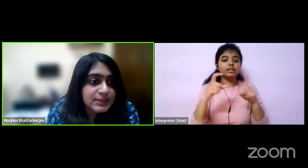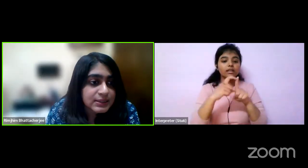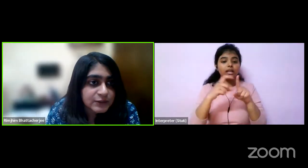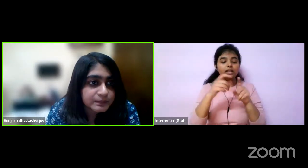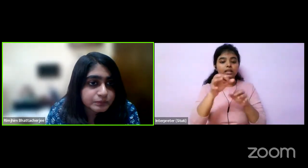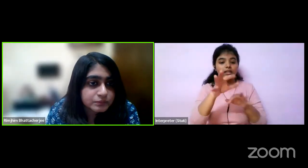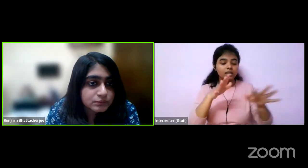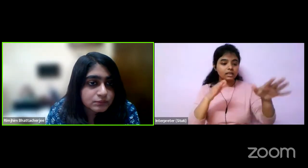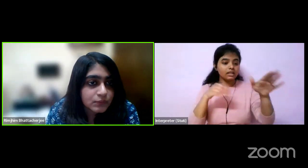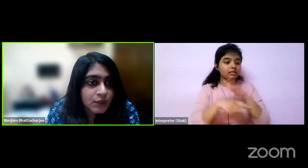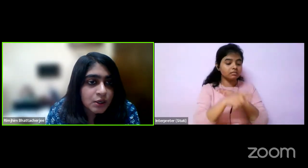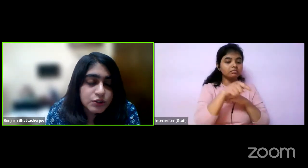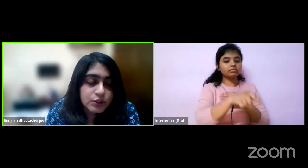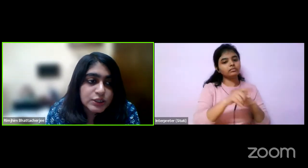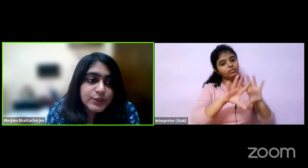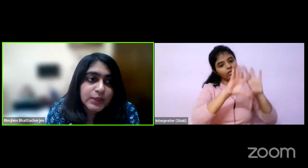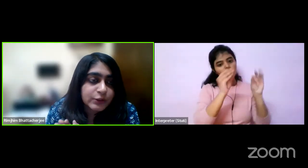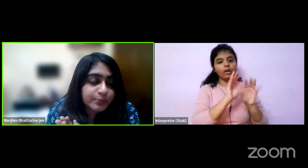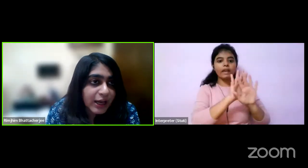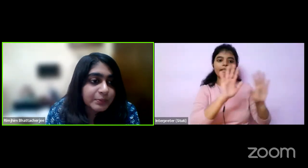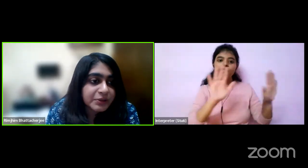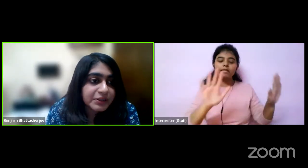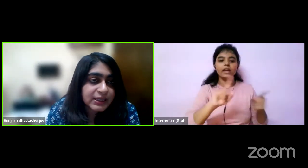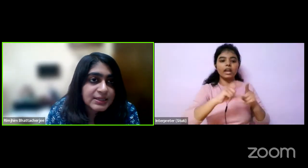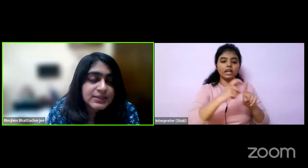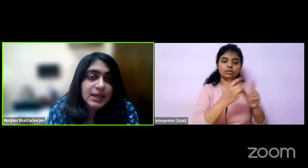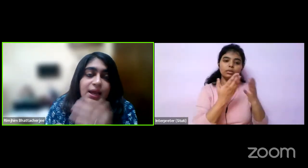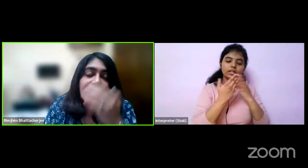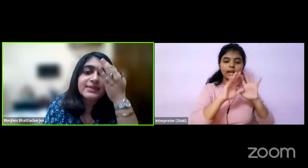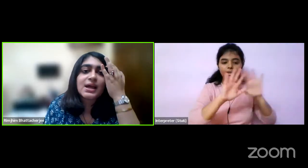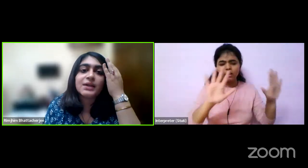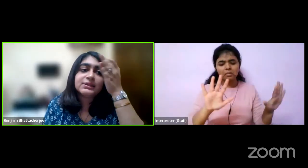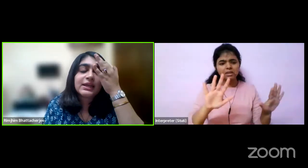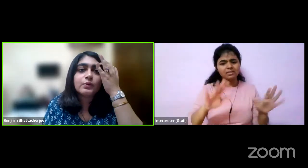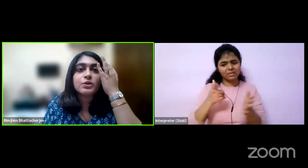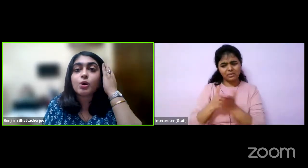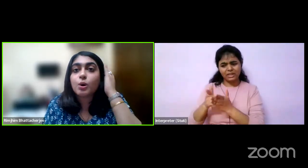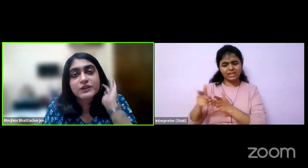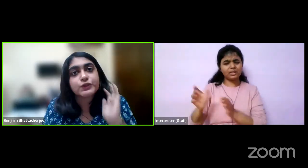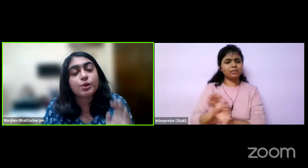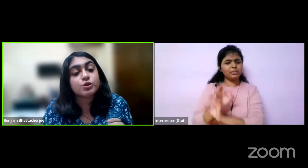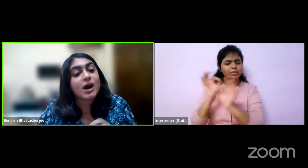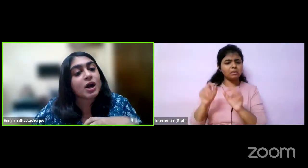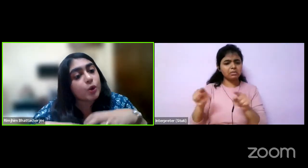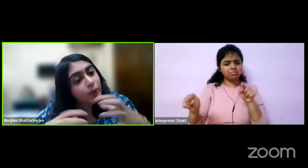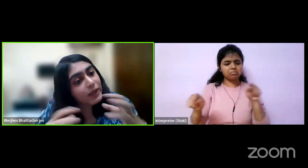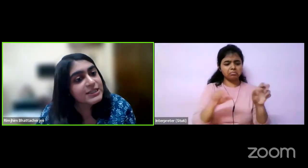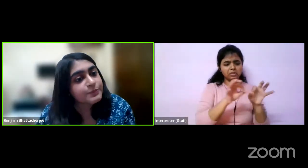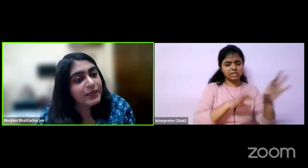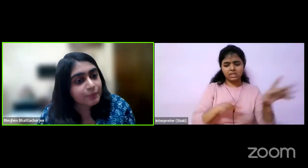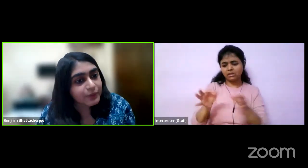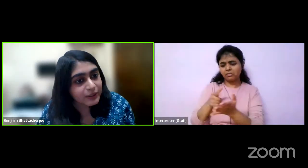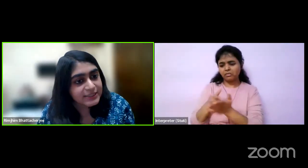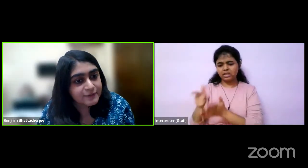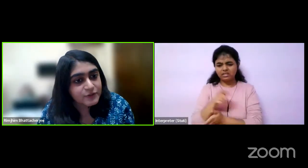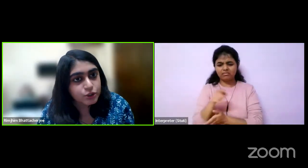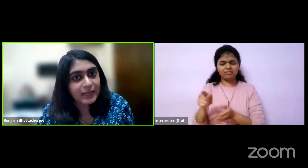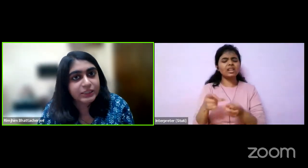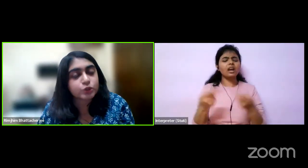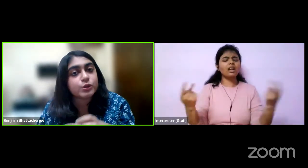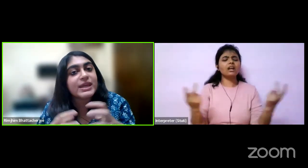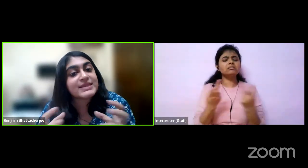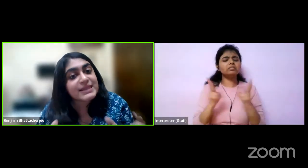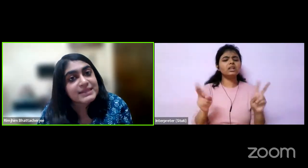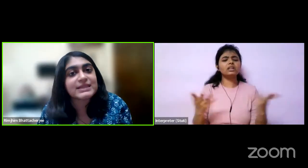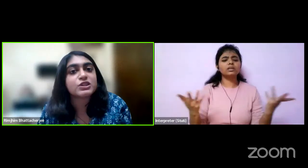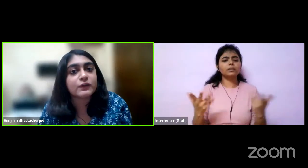country and the city? So this was one of the primary things. And the other thing was also to acquaint people with deaf